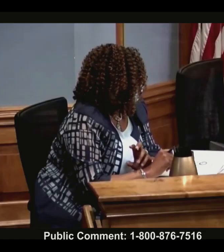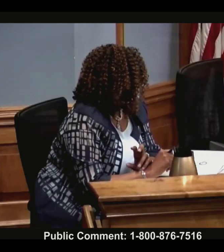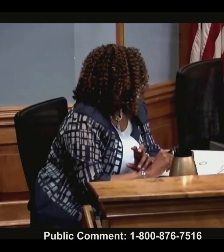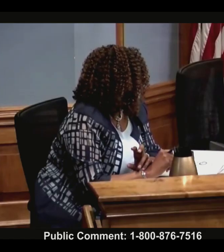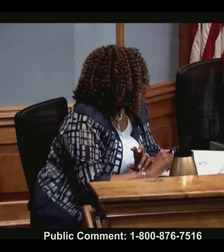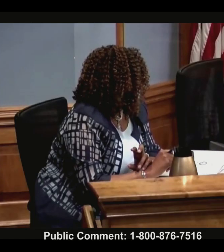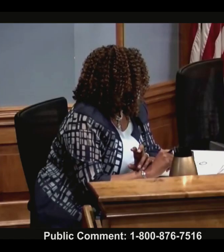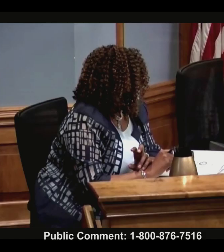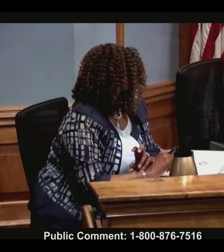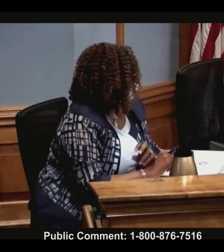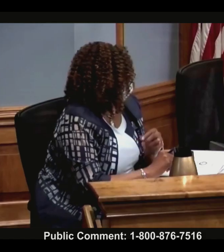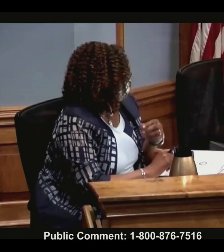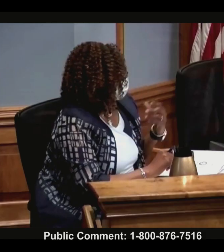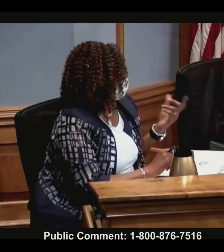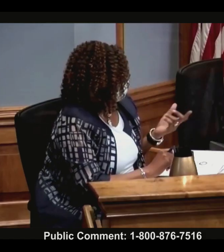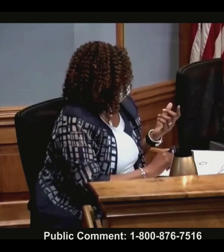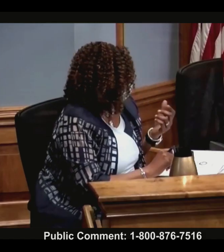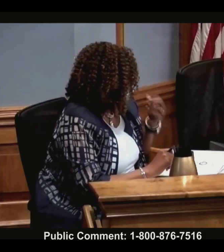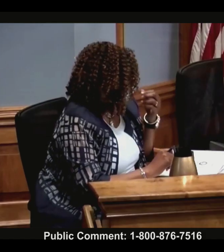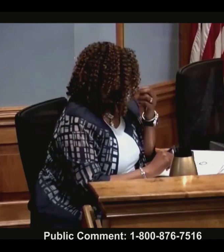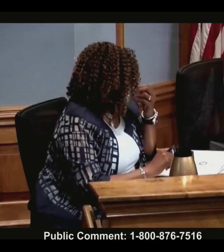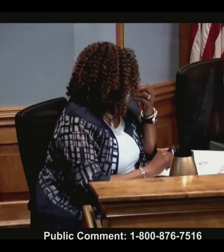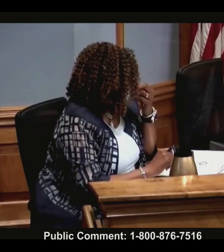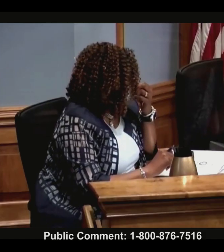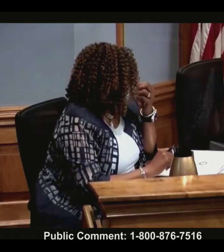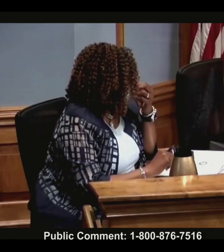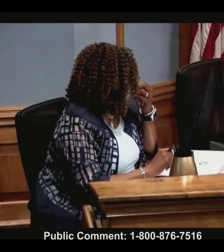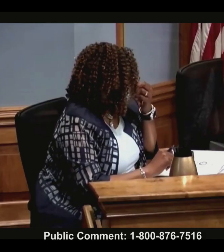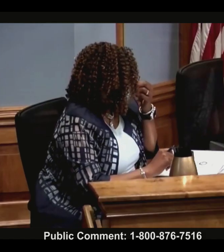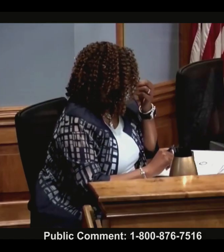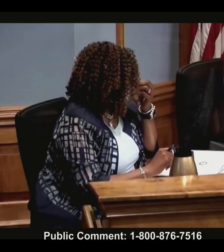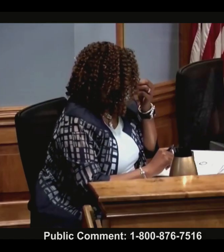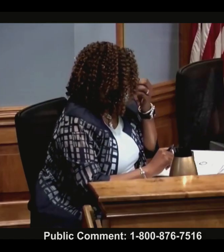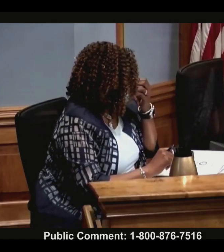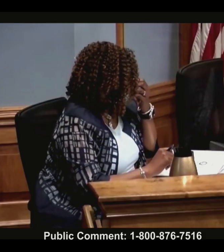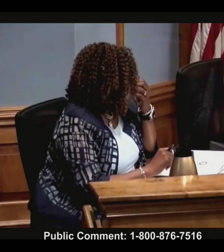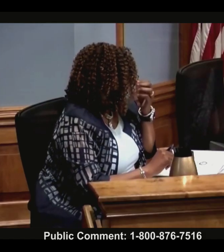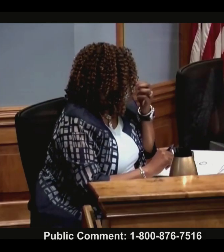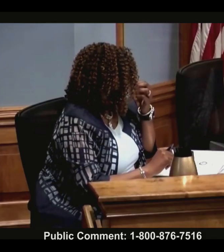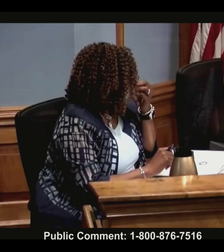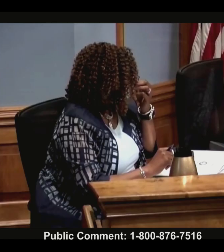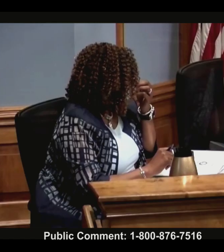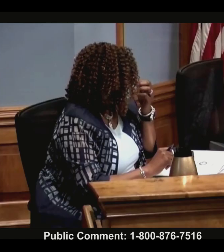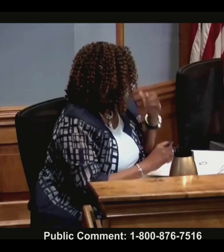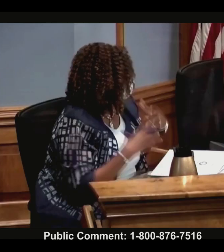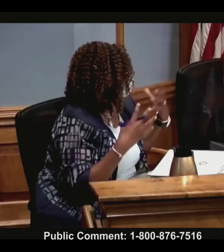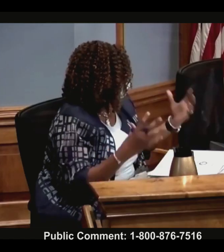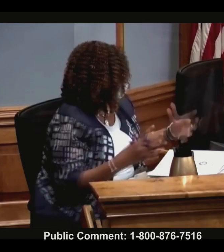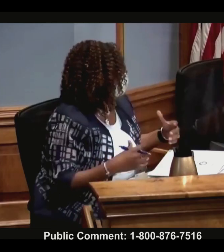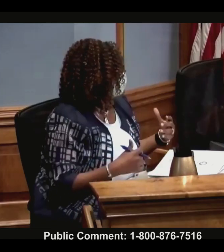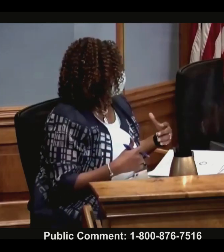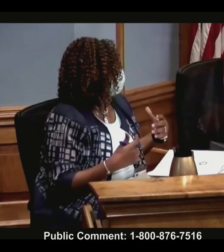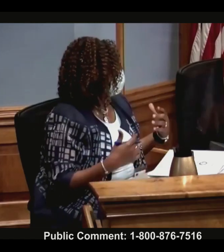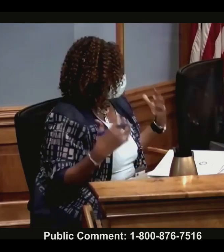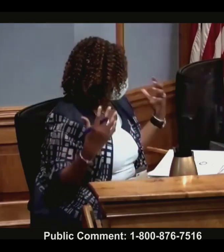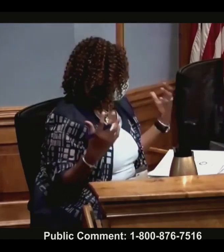results. And I think we need to intervene as a commission and have a conversation, have a joint meeting with the board so we can start